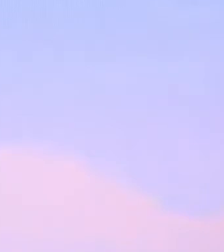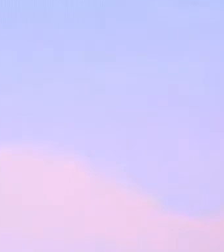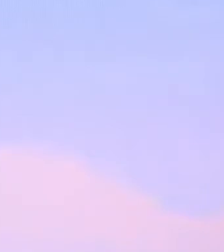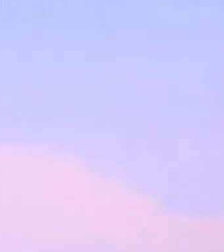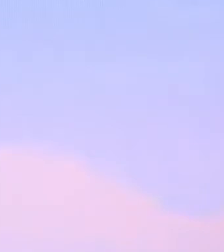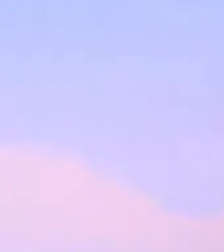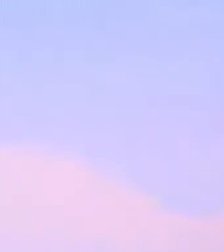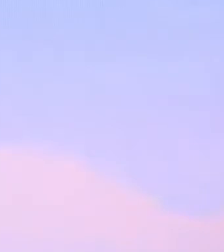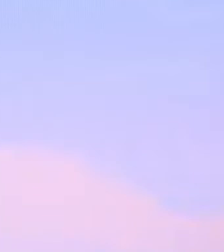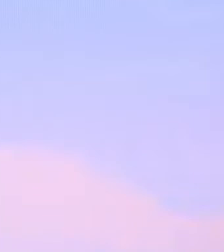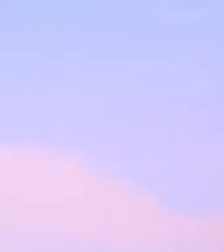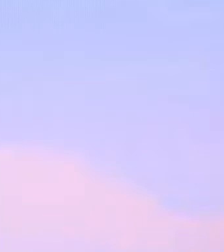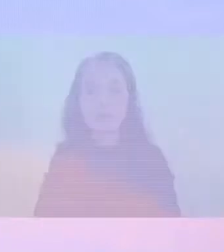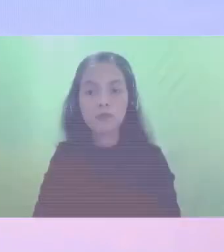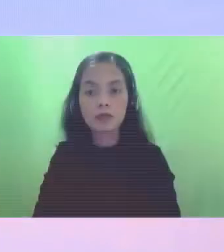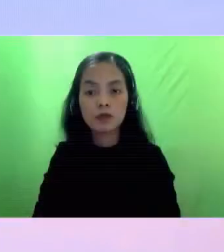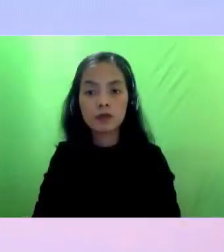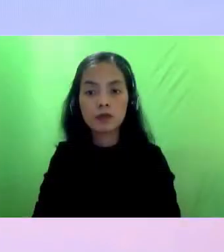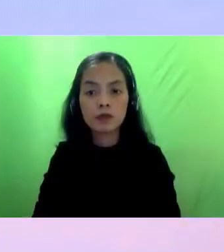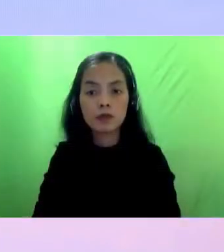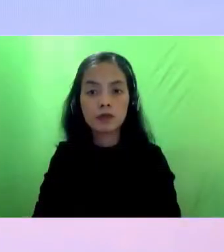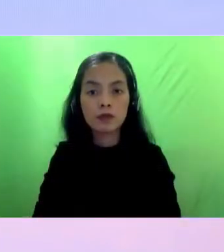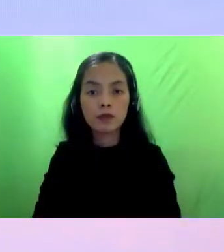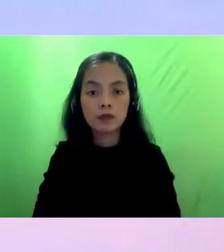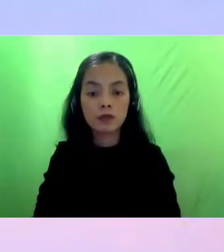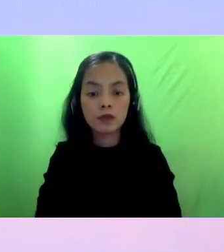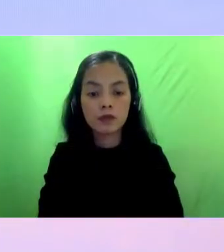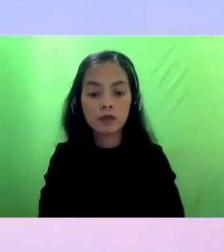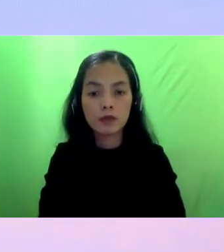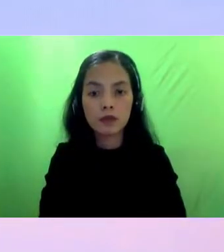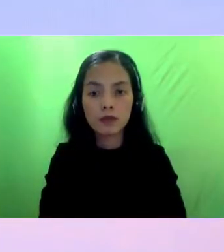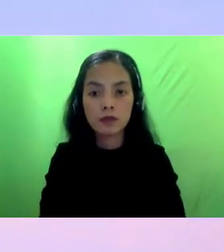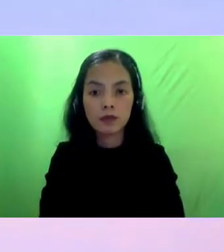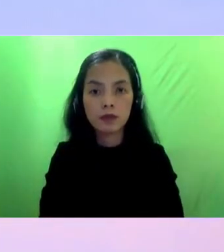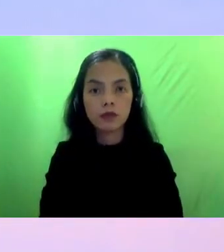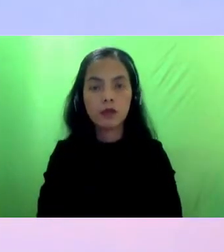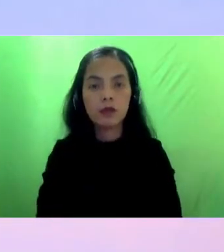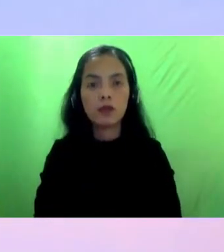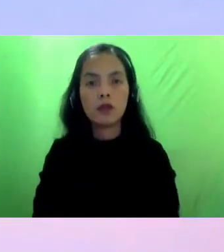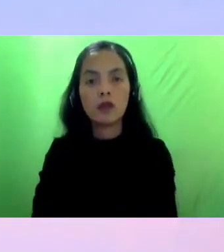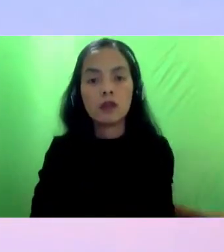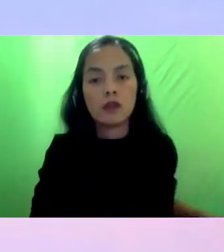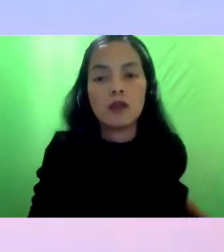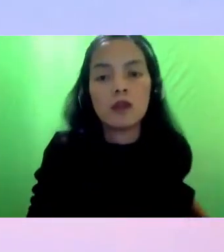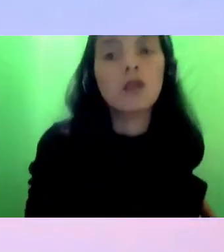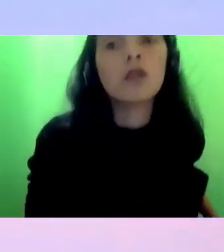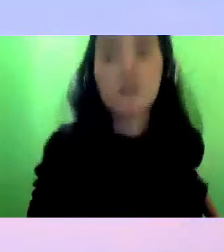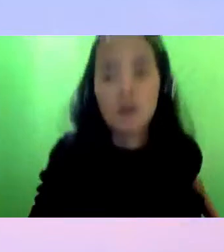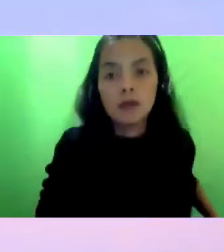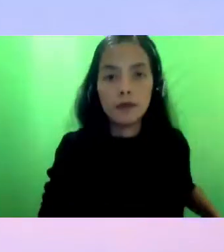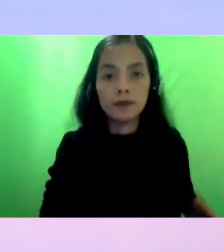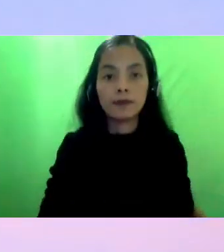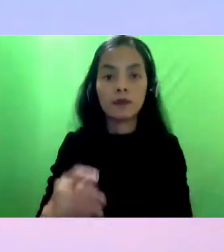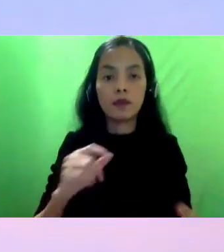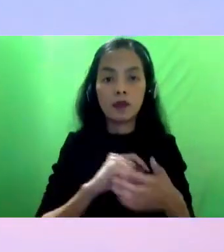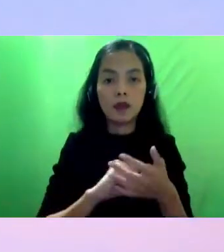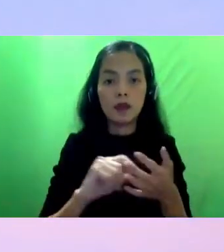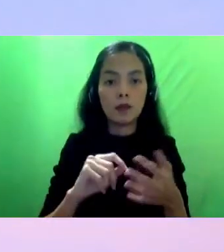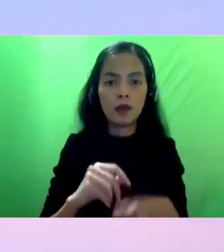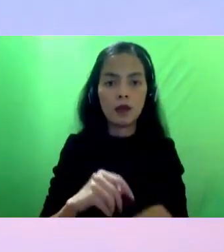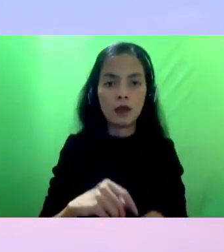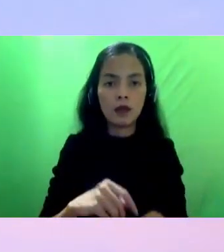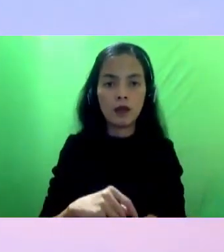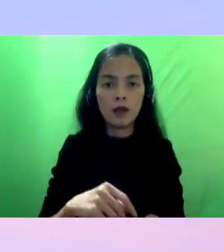myself. My name is Niken Kusumawardhani, and I am so glad to be your moderator for today's event. First of all, I would also like to extend